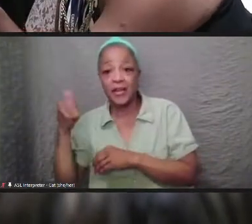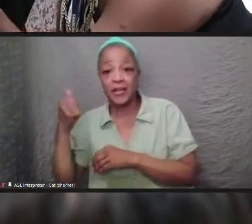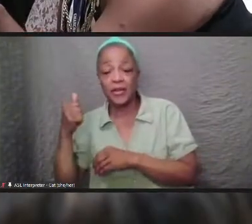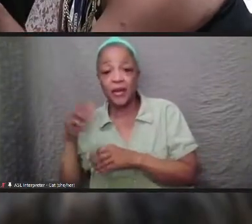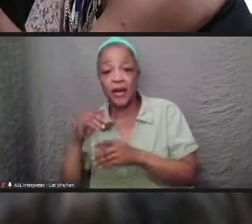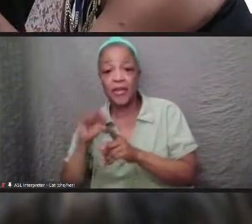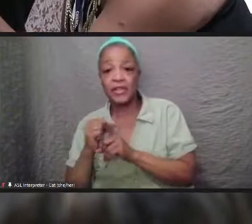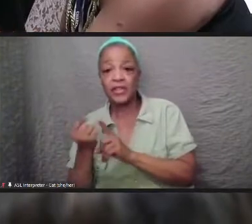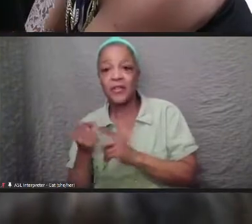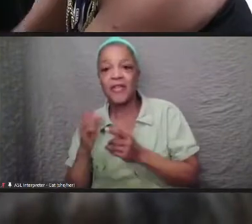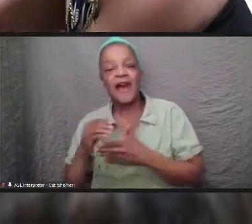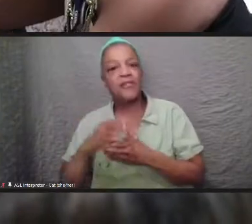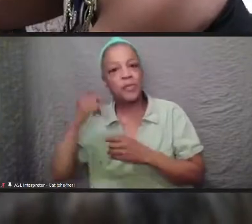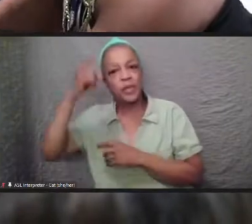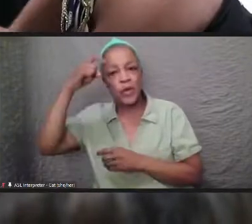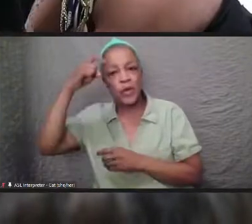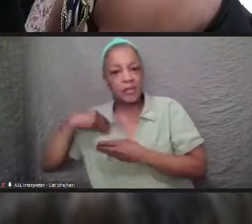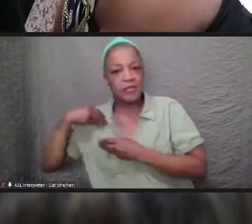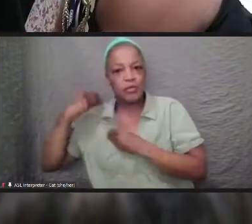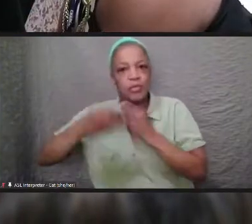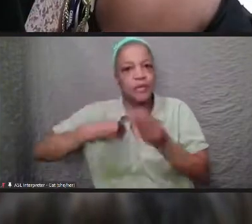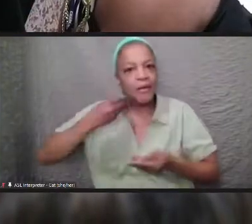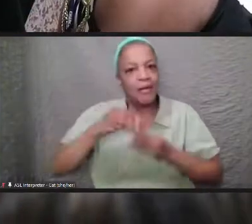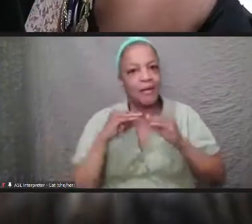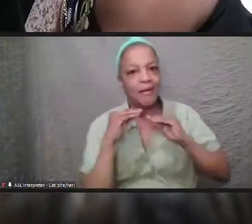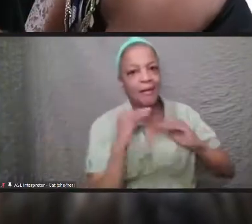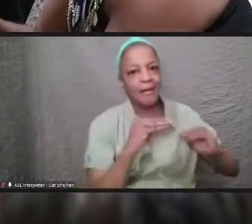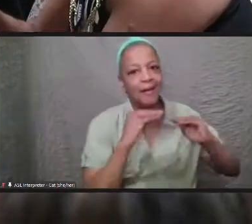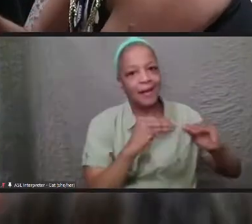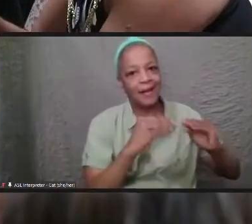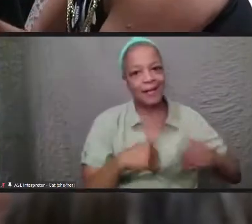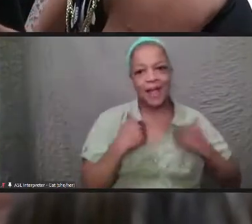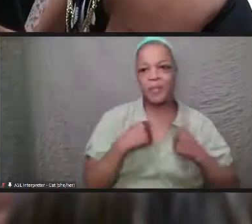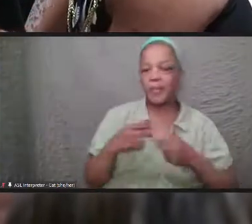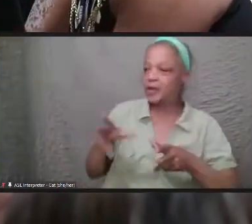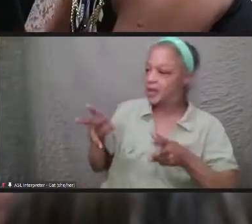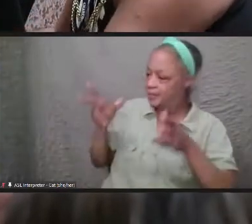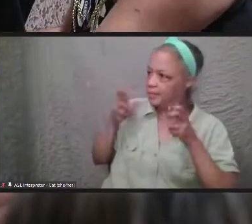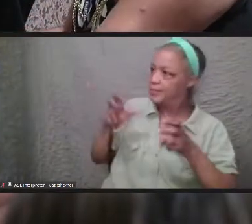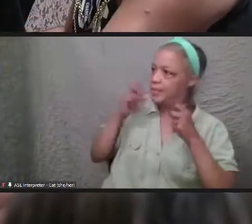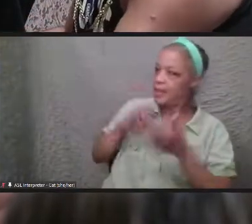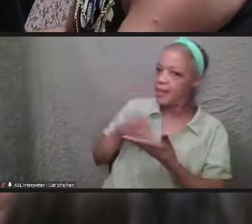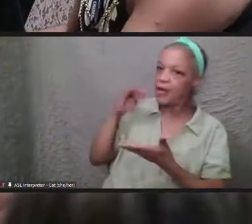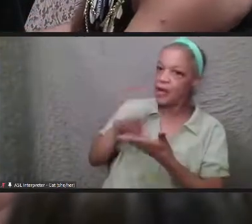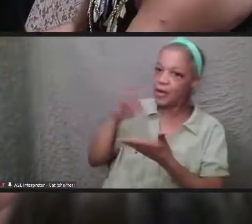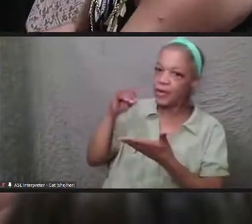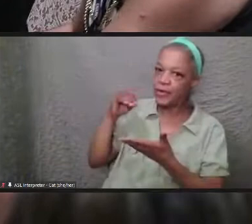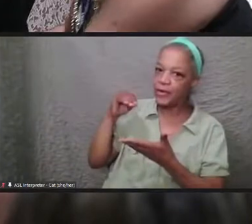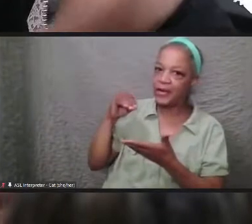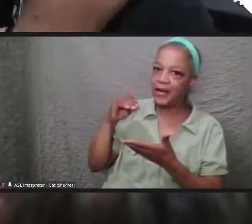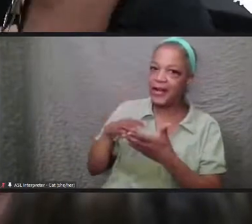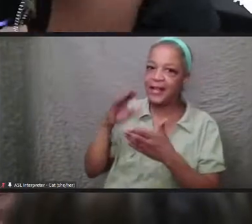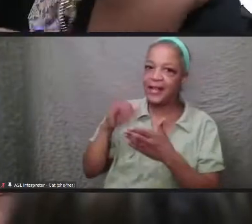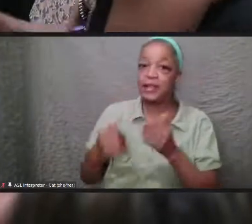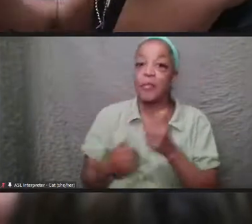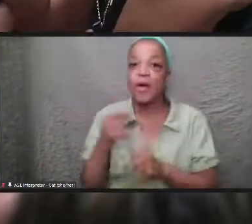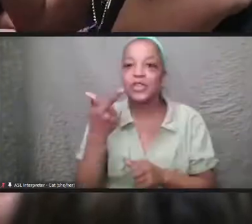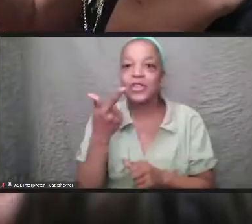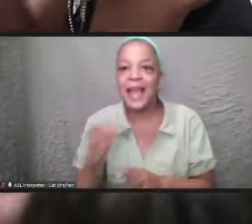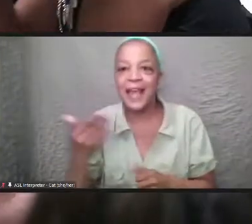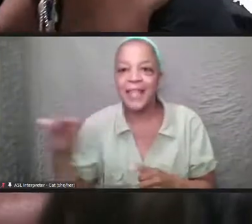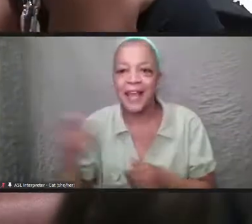and they have so much wisdom in which the youth can come in and learn from them. This is going to be the gayest thing I've ever said about